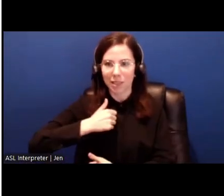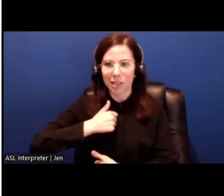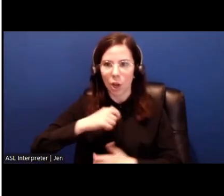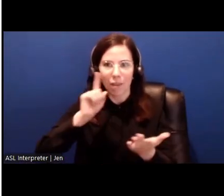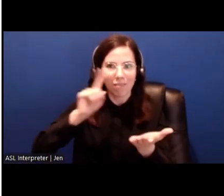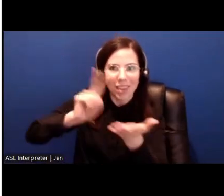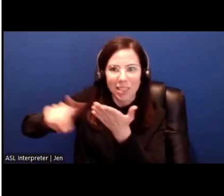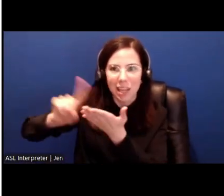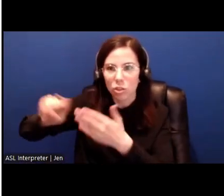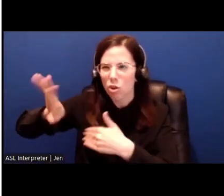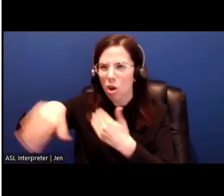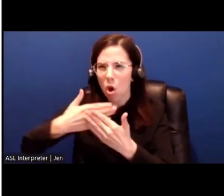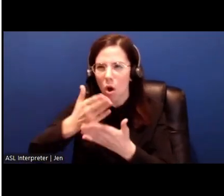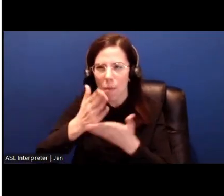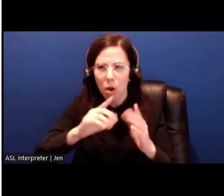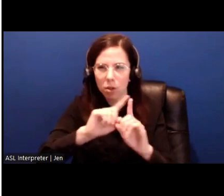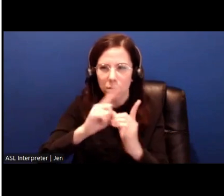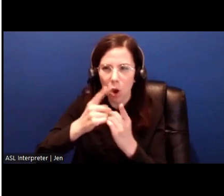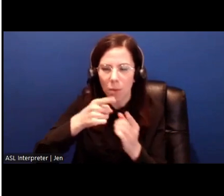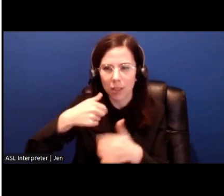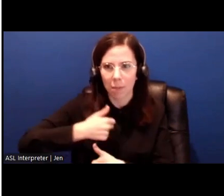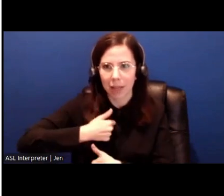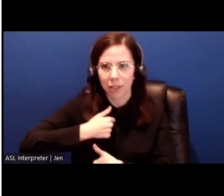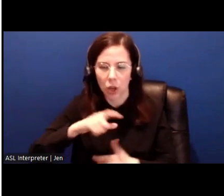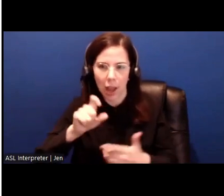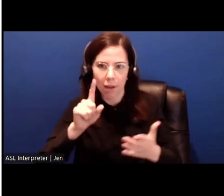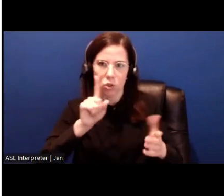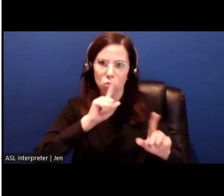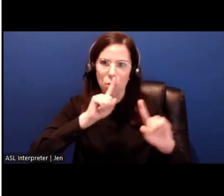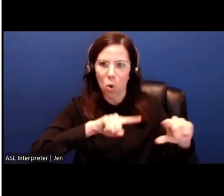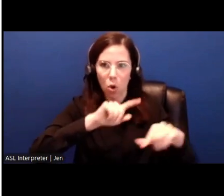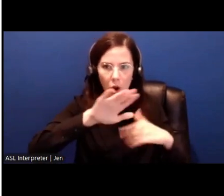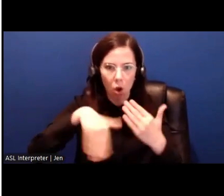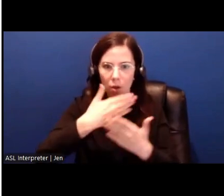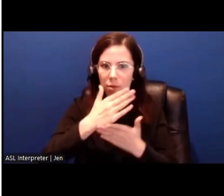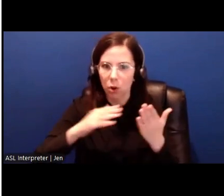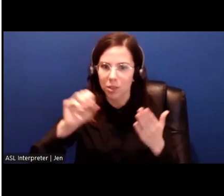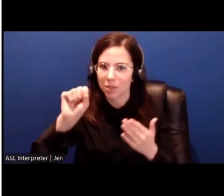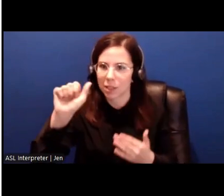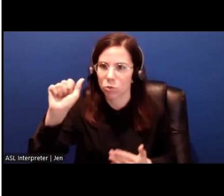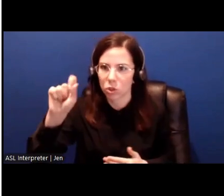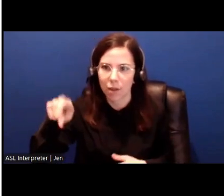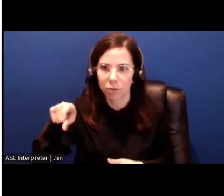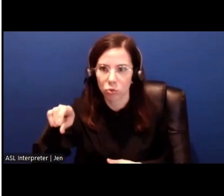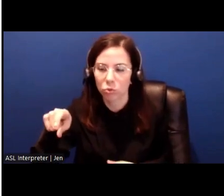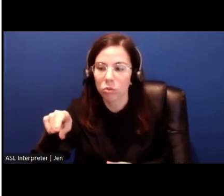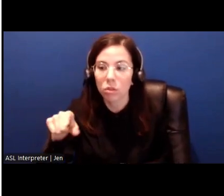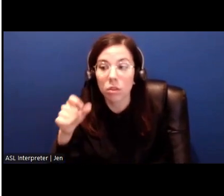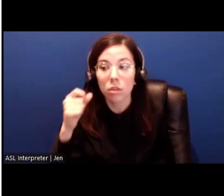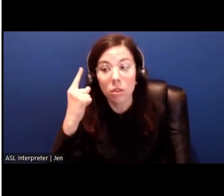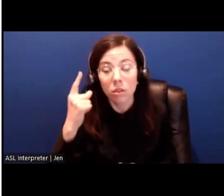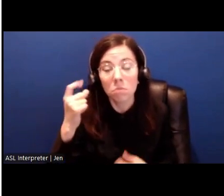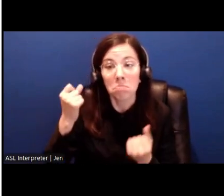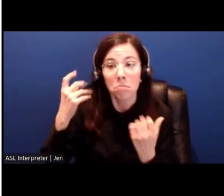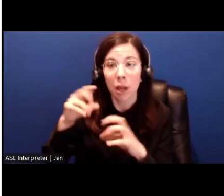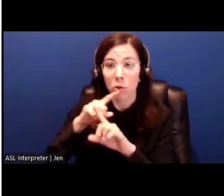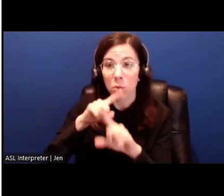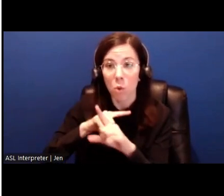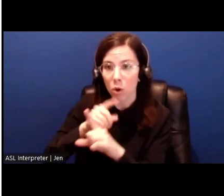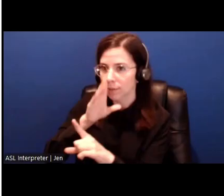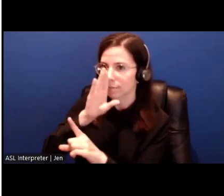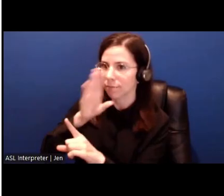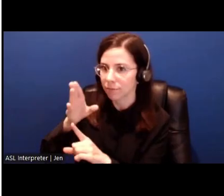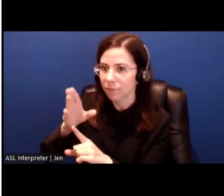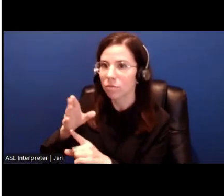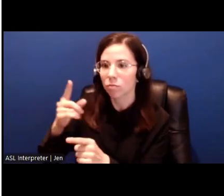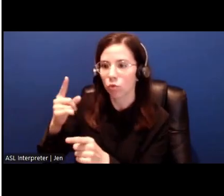to investigate all reports of sexual assault. Many reports come through the civilian law